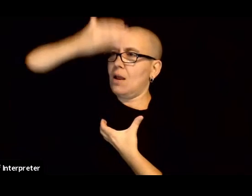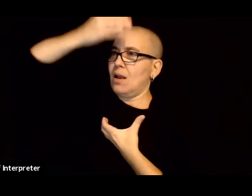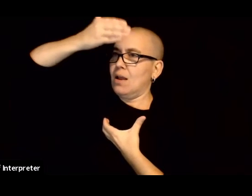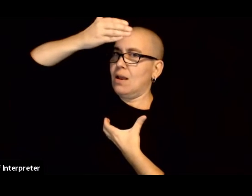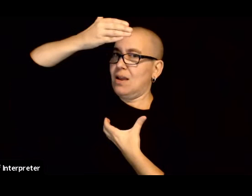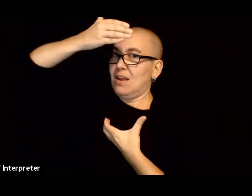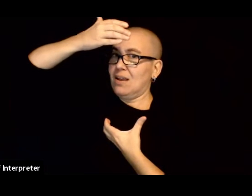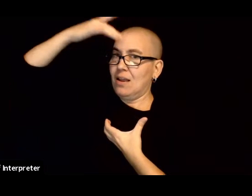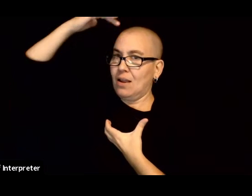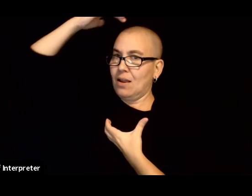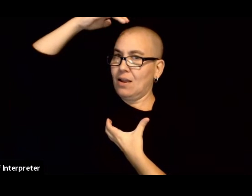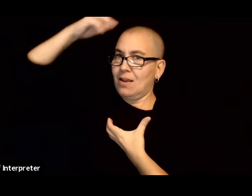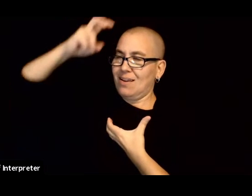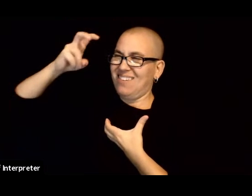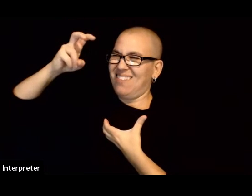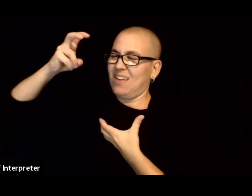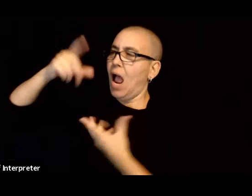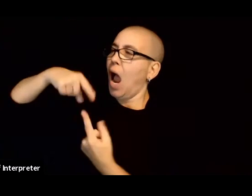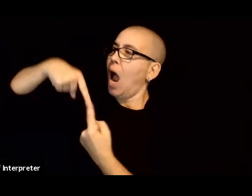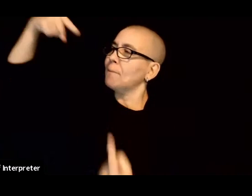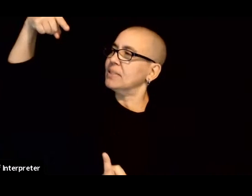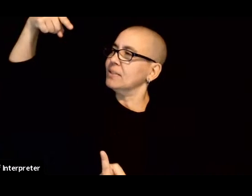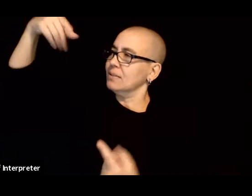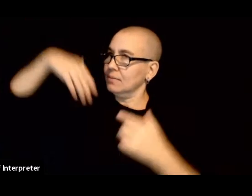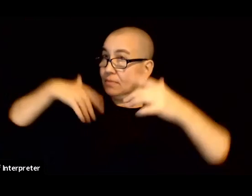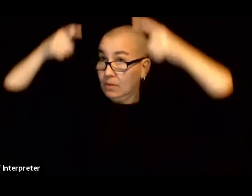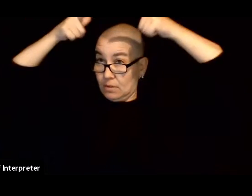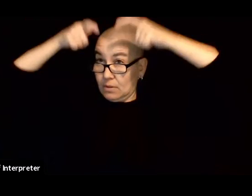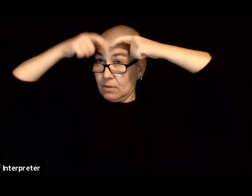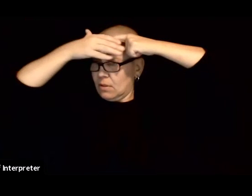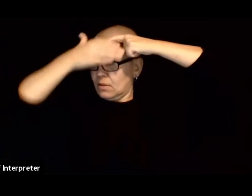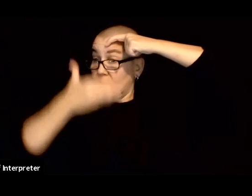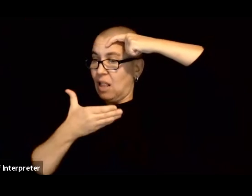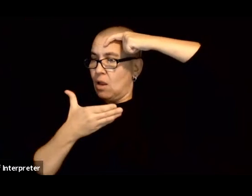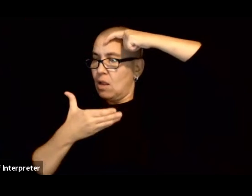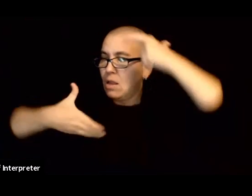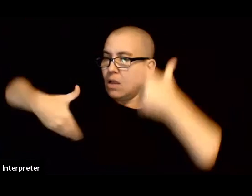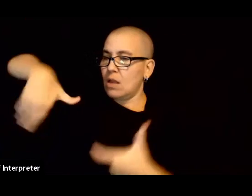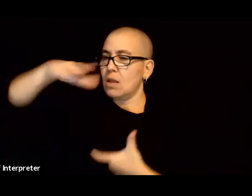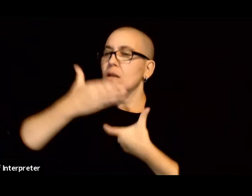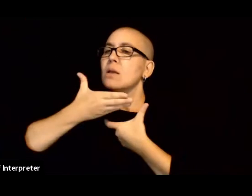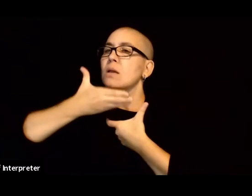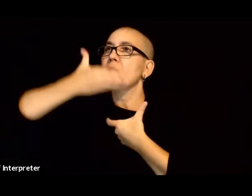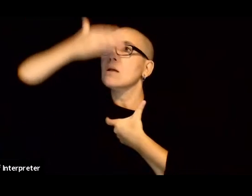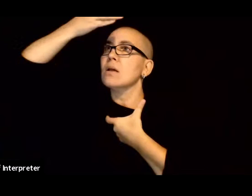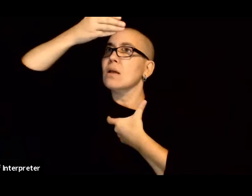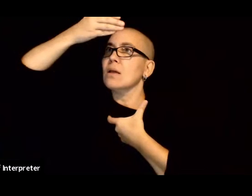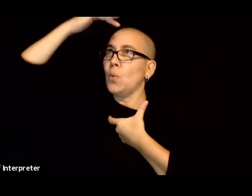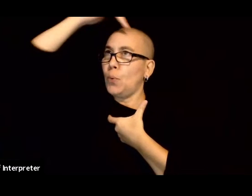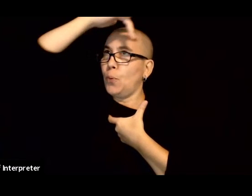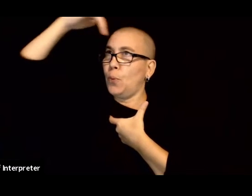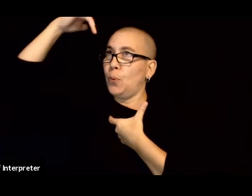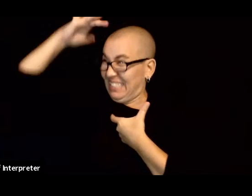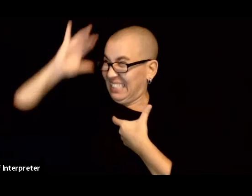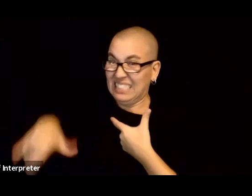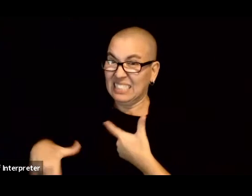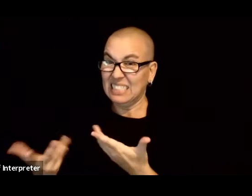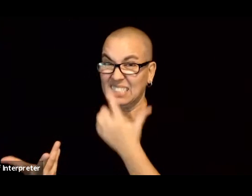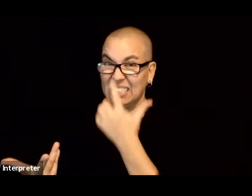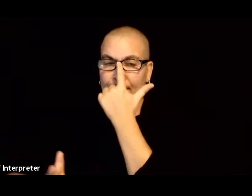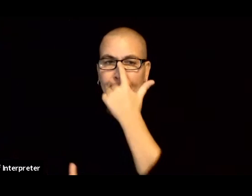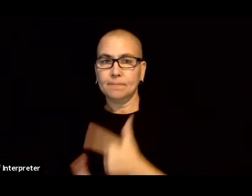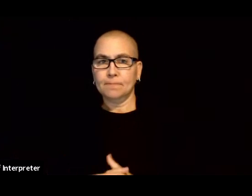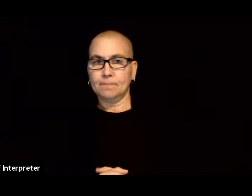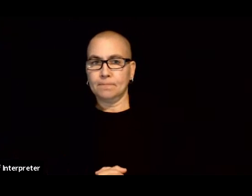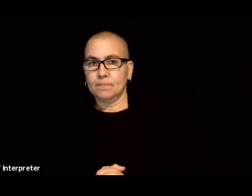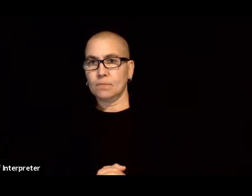out from their nose area to travel upward and go around. Their ears aren't covered. That's just kind of it's kind